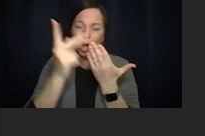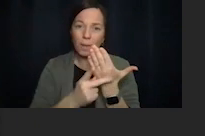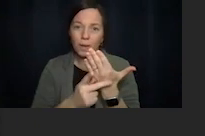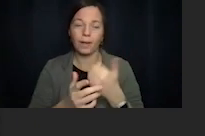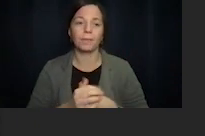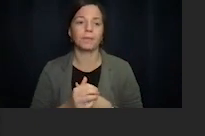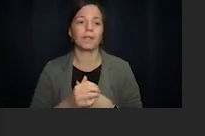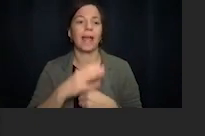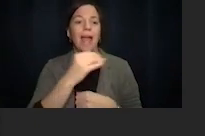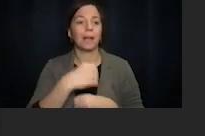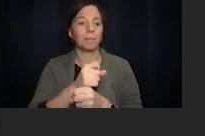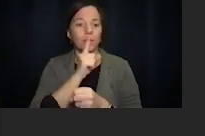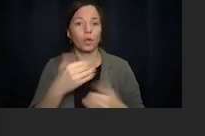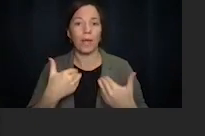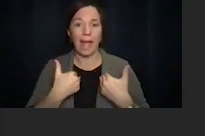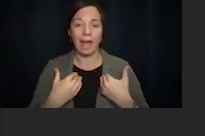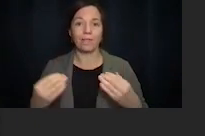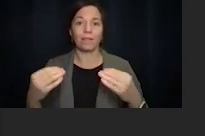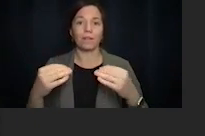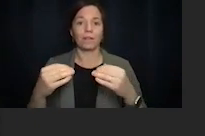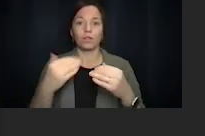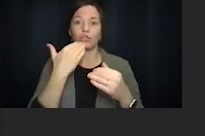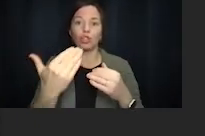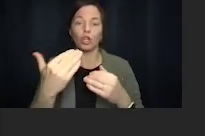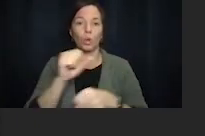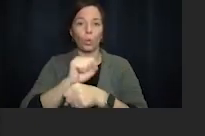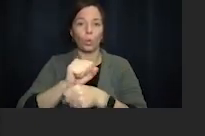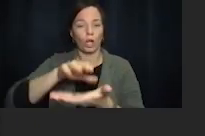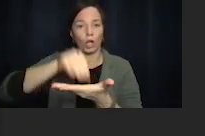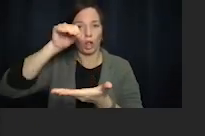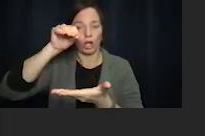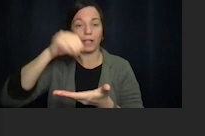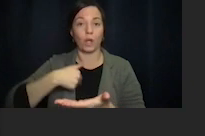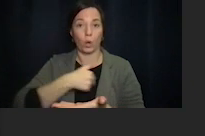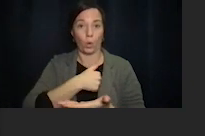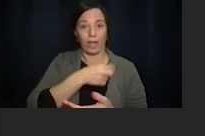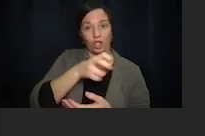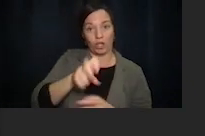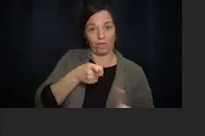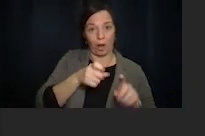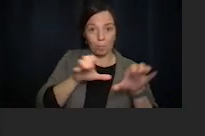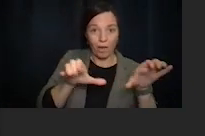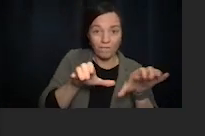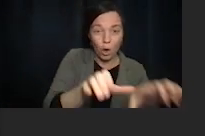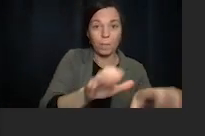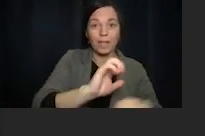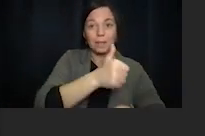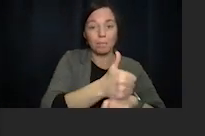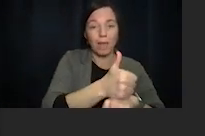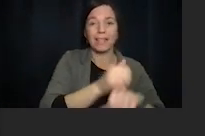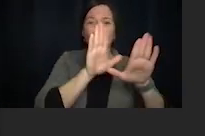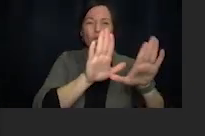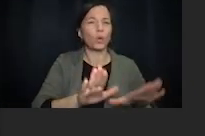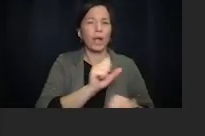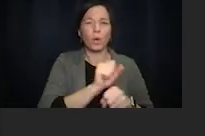incorporate credit for prior learning, as we do, as we shift right to more performance-based authentic assessments, all of the great work that we're